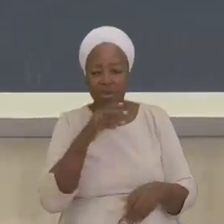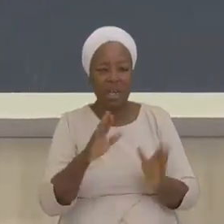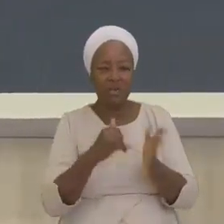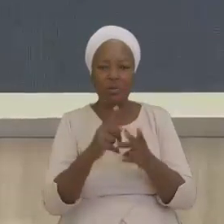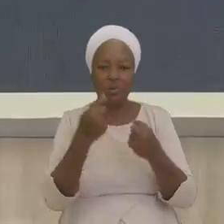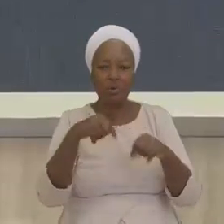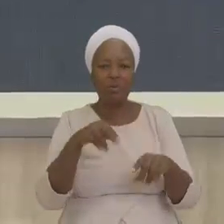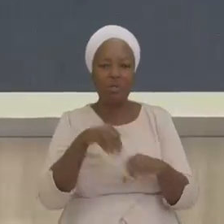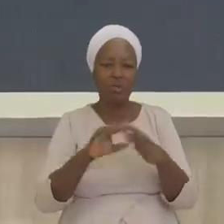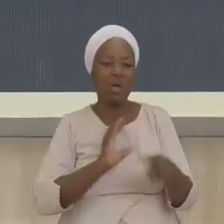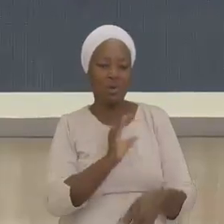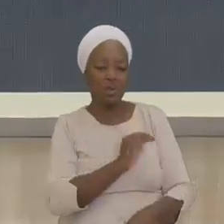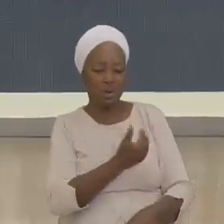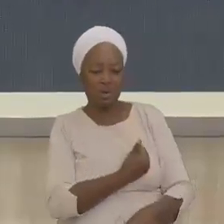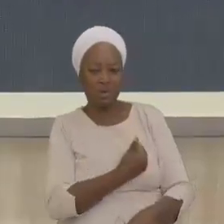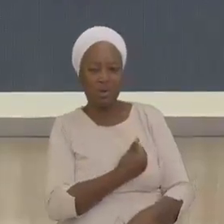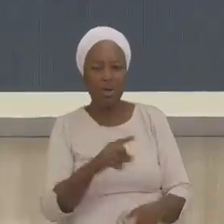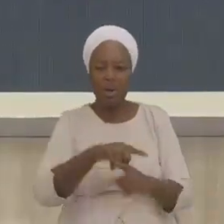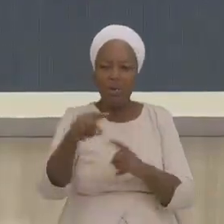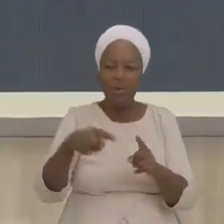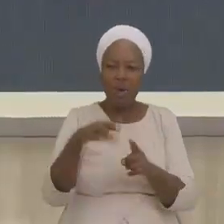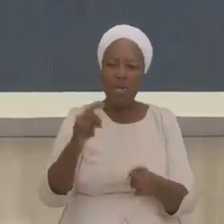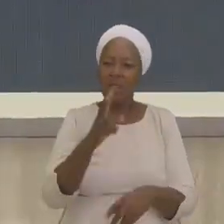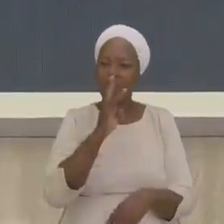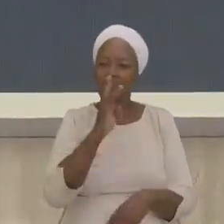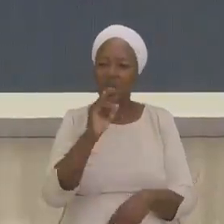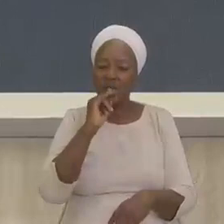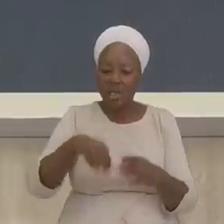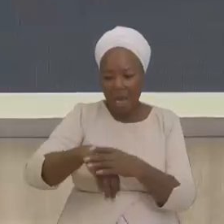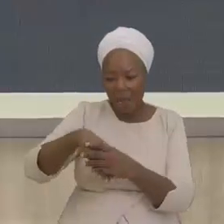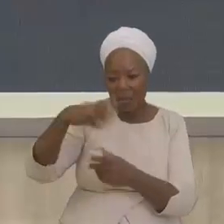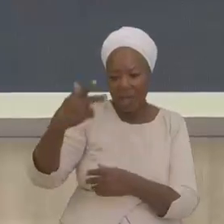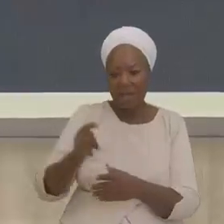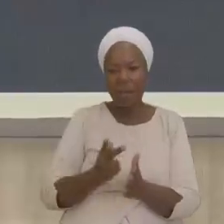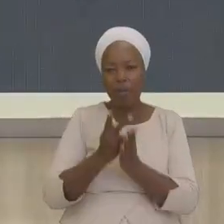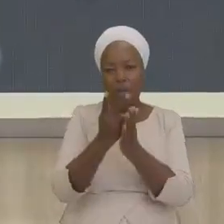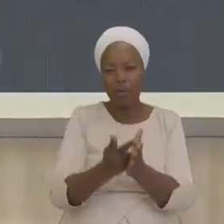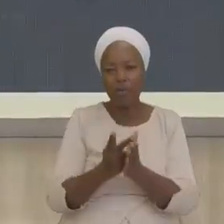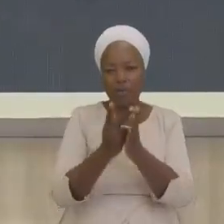When the water is outside the boat, no problem.